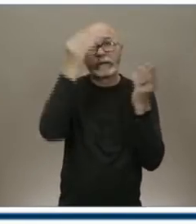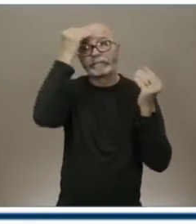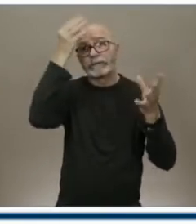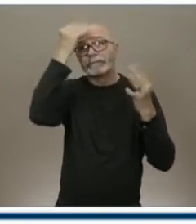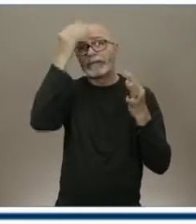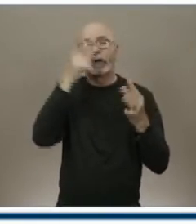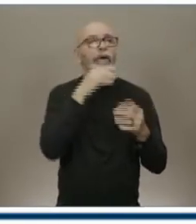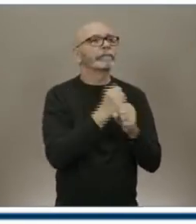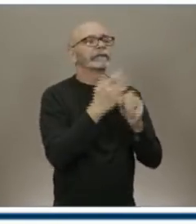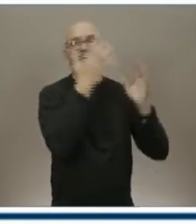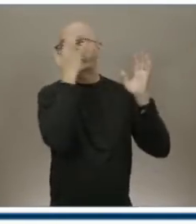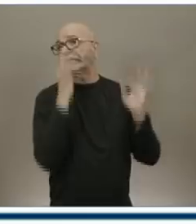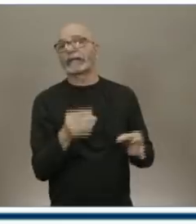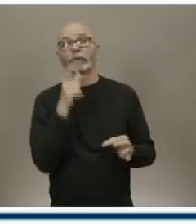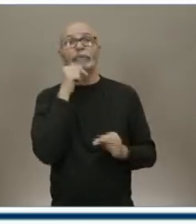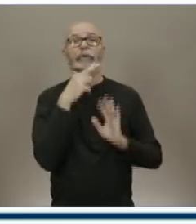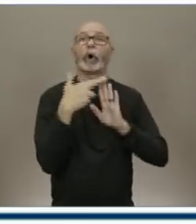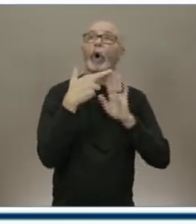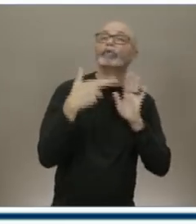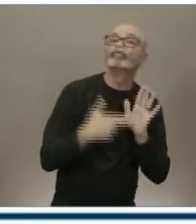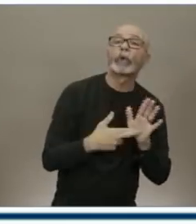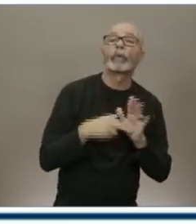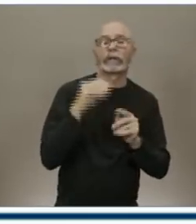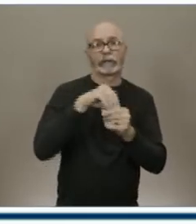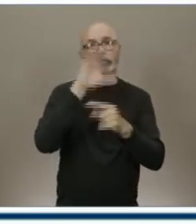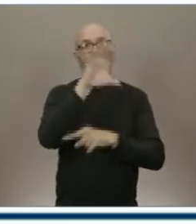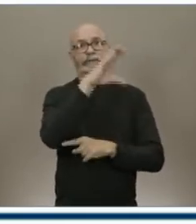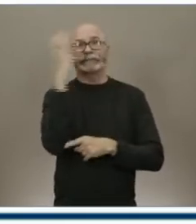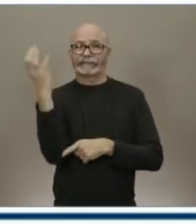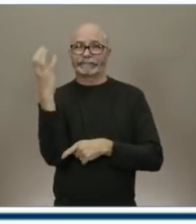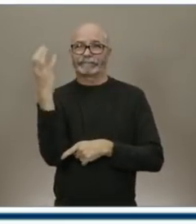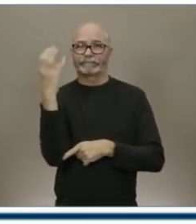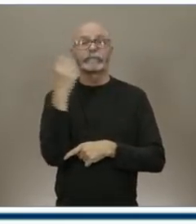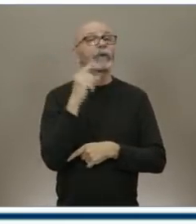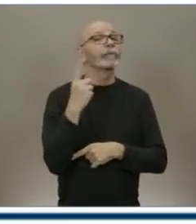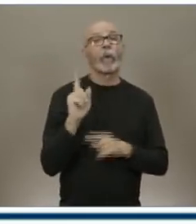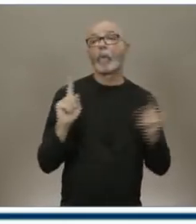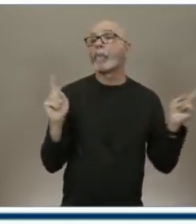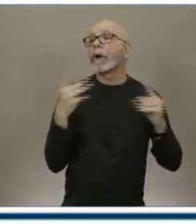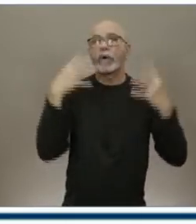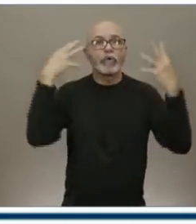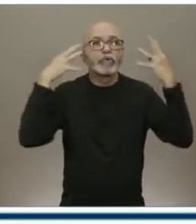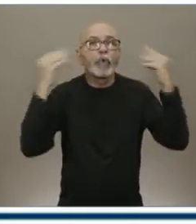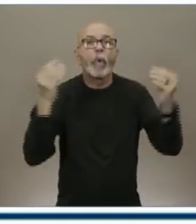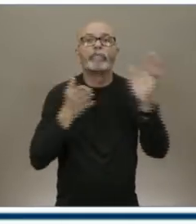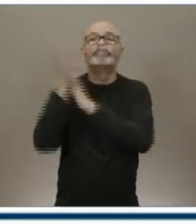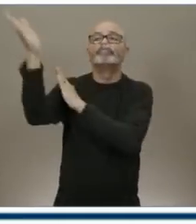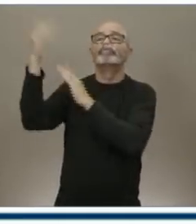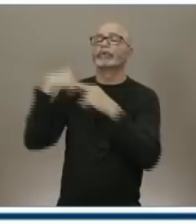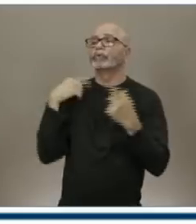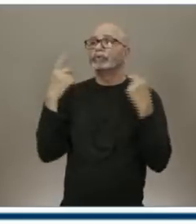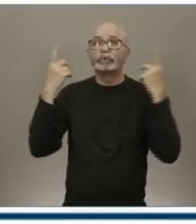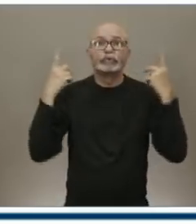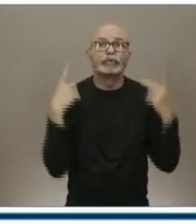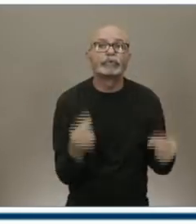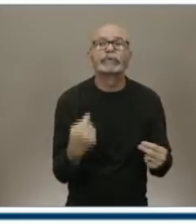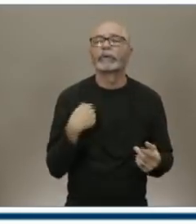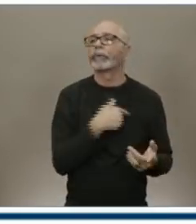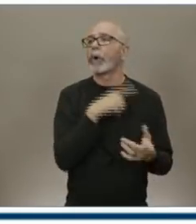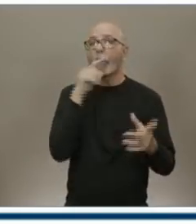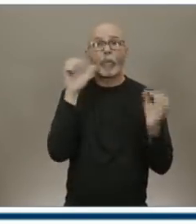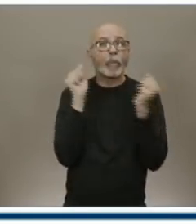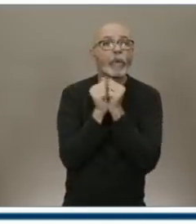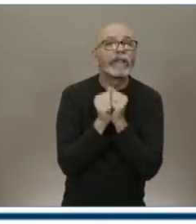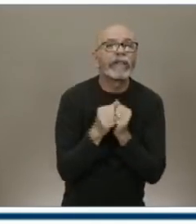Christmas. Movement matters. Where we go, what we do, who we're with, and how we